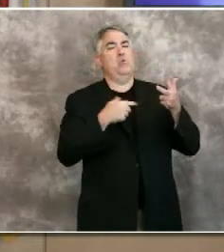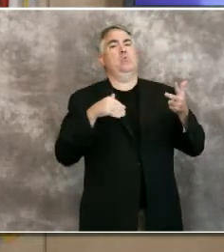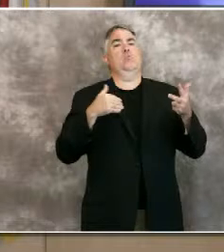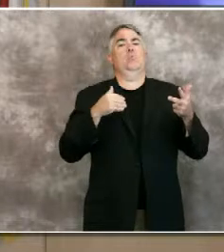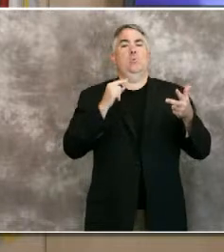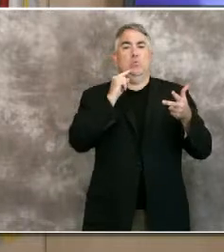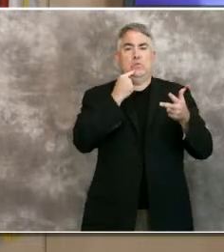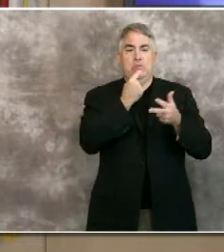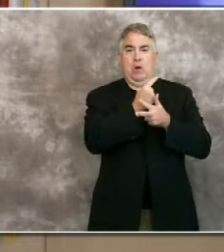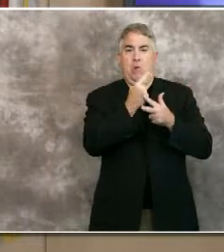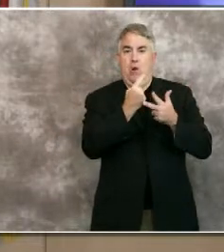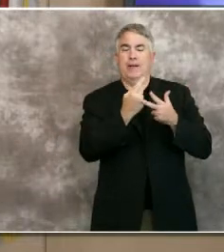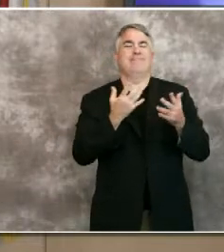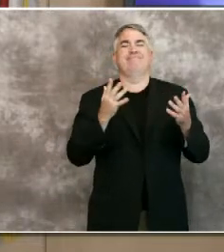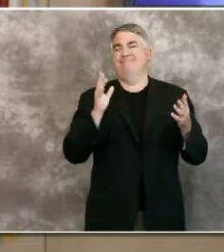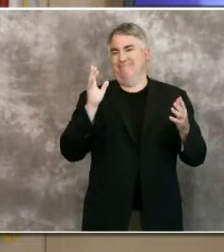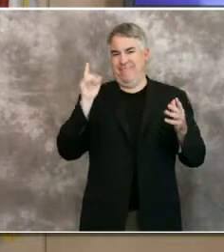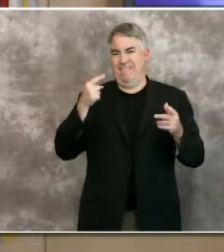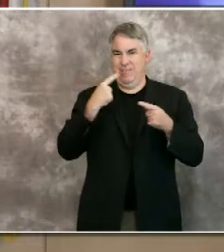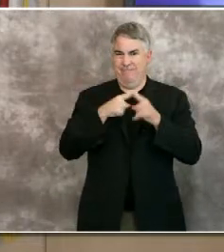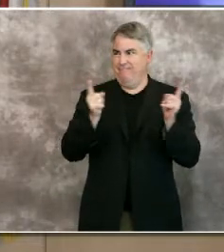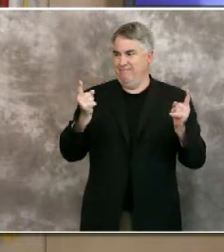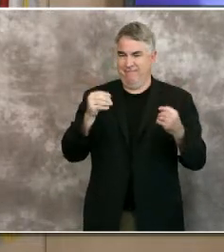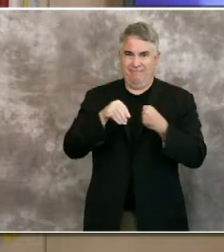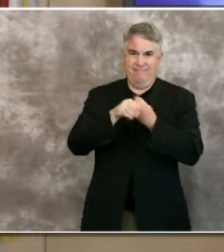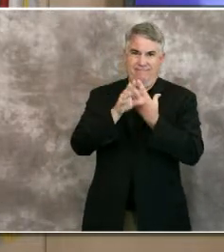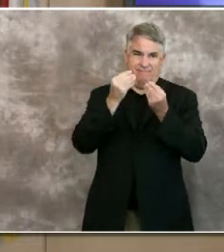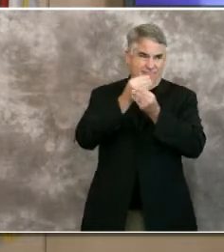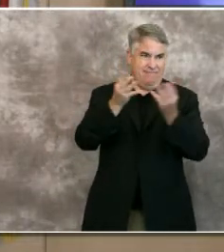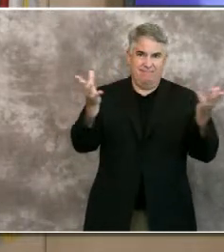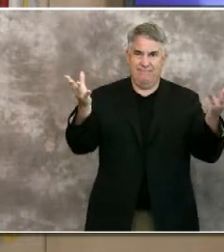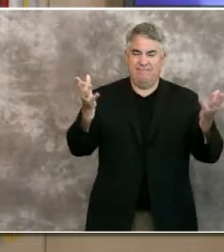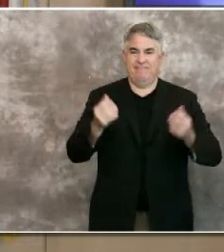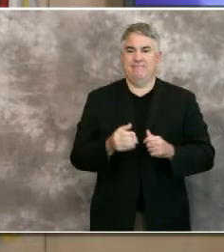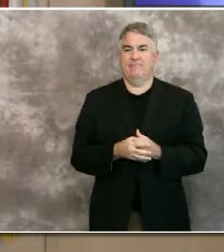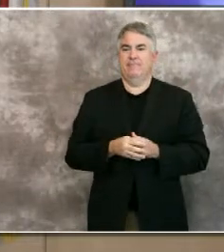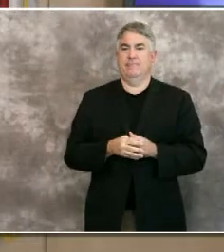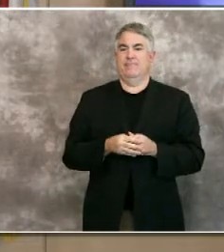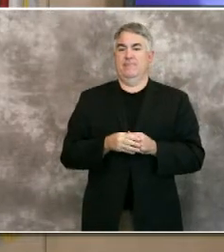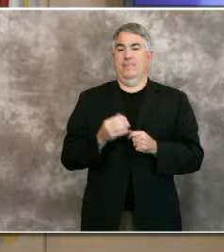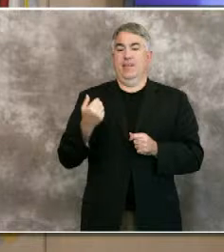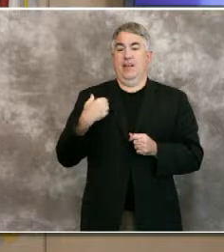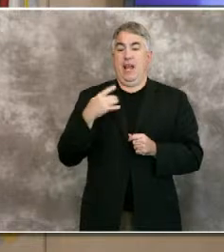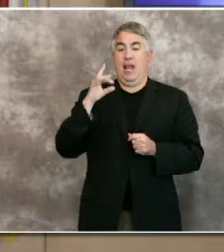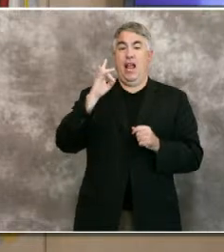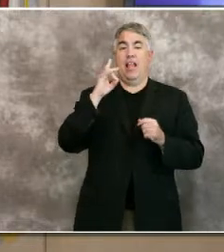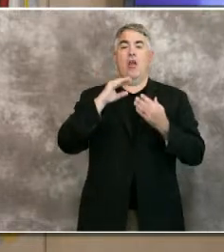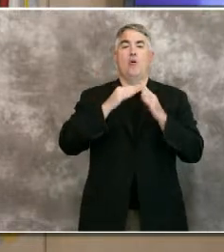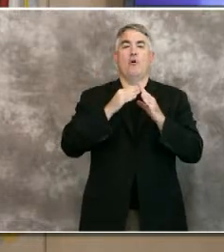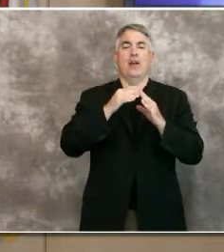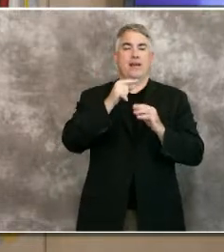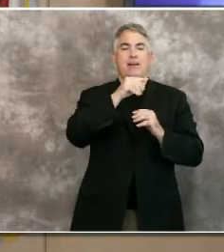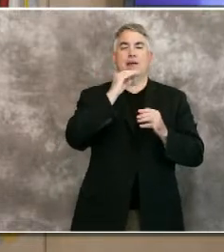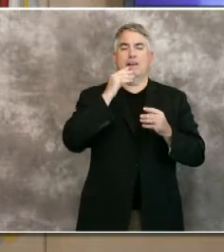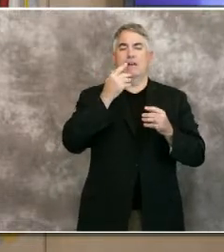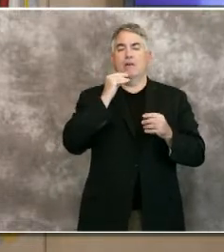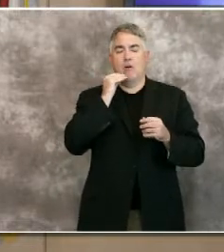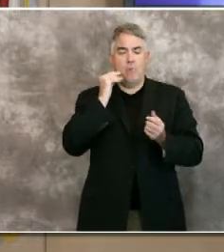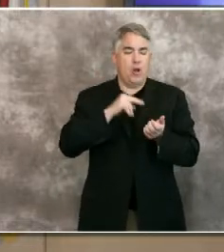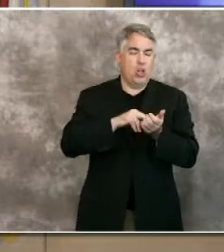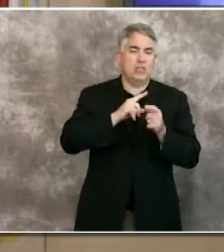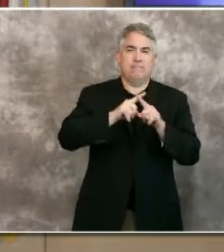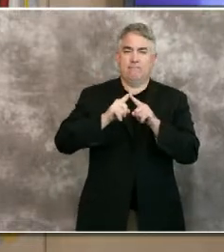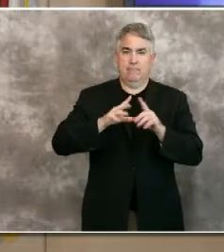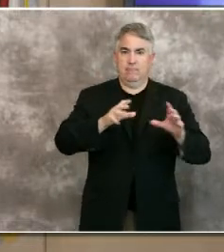have, for the first time, crossed one of the triggers, and today we are reporting and sharing that we have had 8 community outbreaks in the preceding